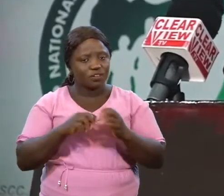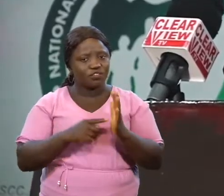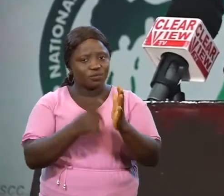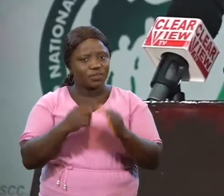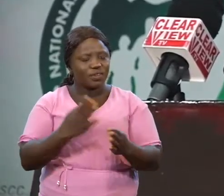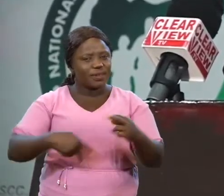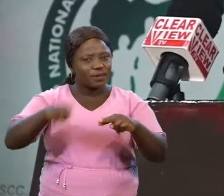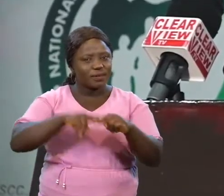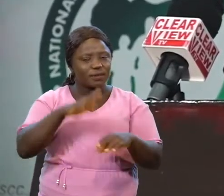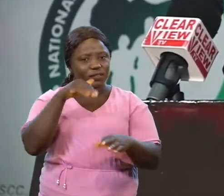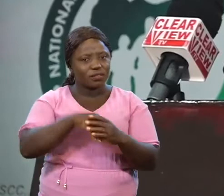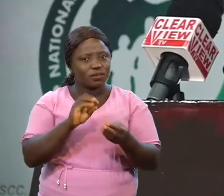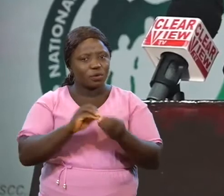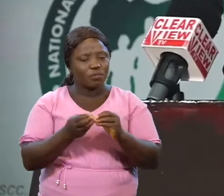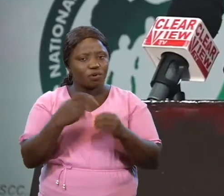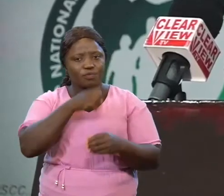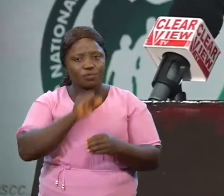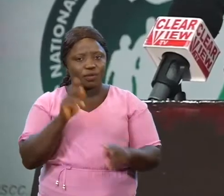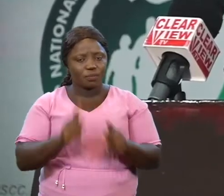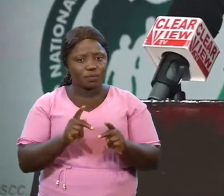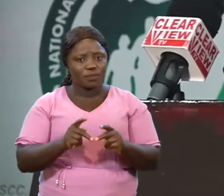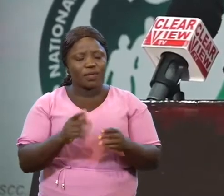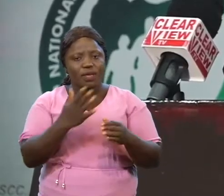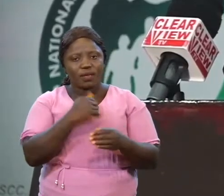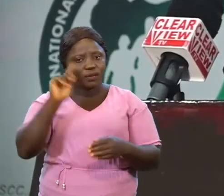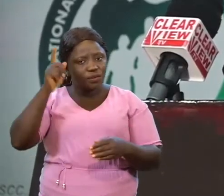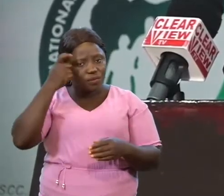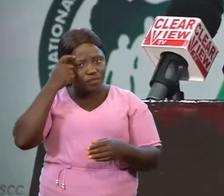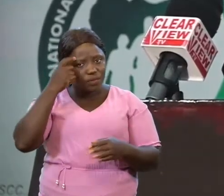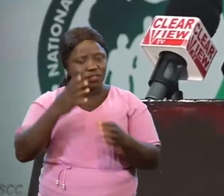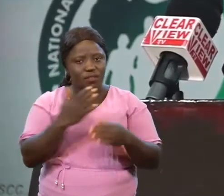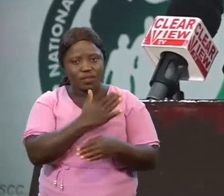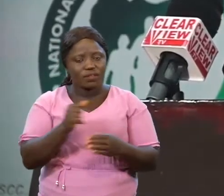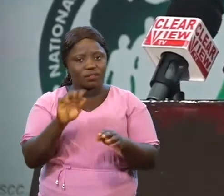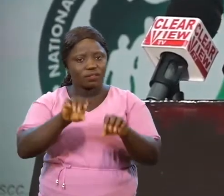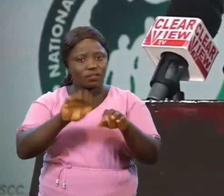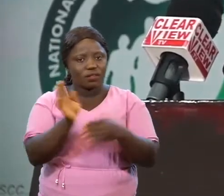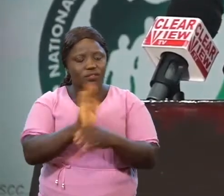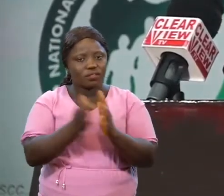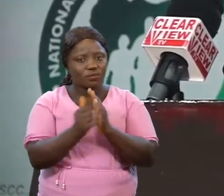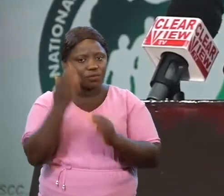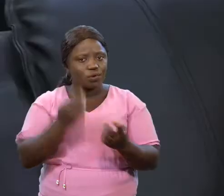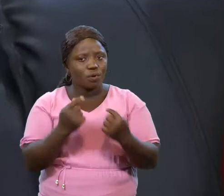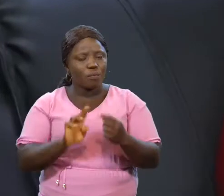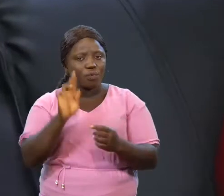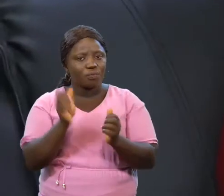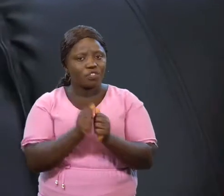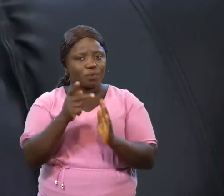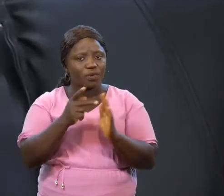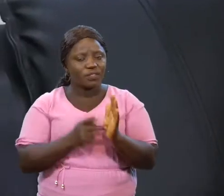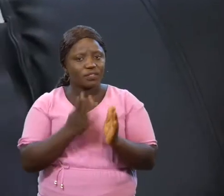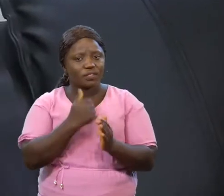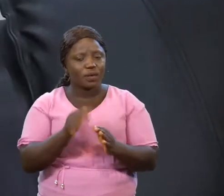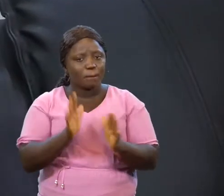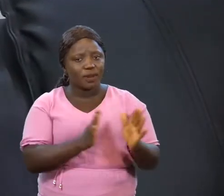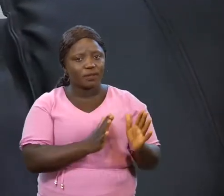shown the increase in the number of older persons. As such, government and stakeholders should come up with policies and plans to